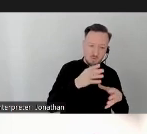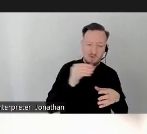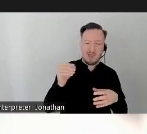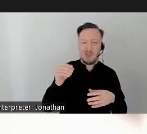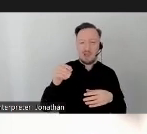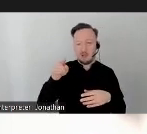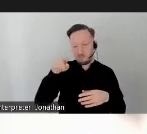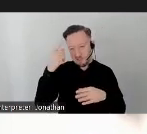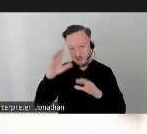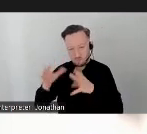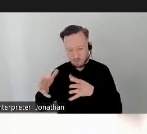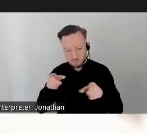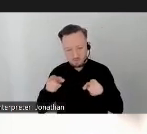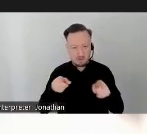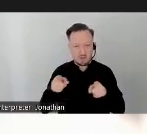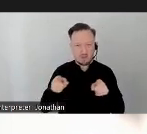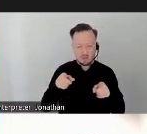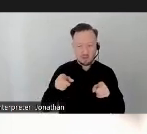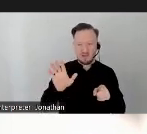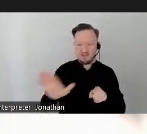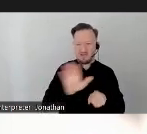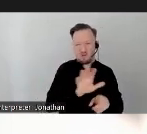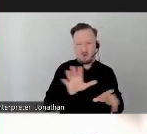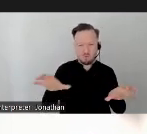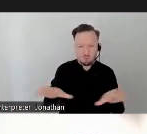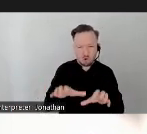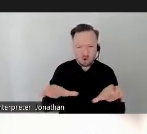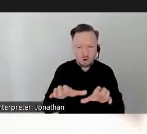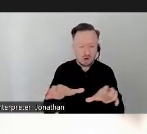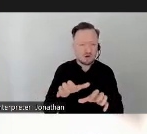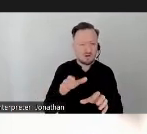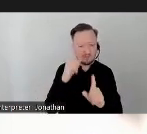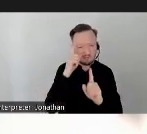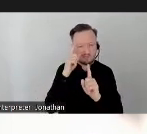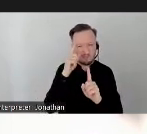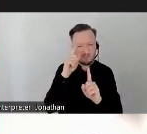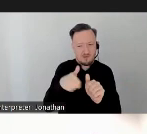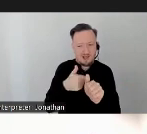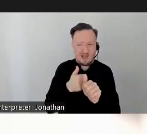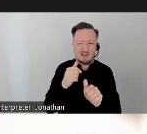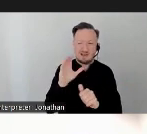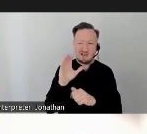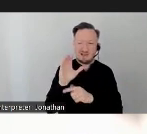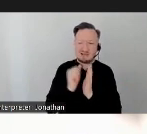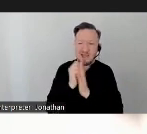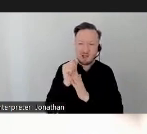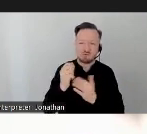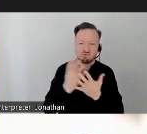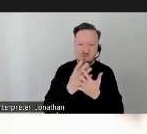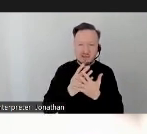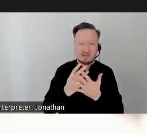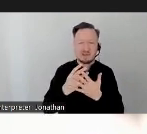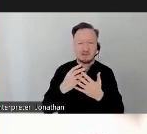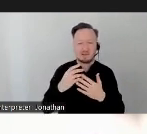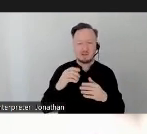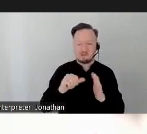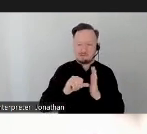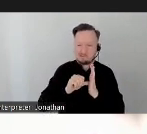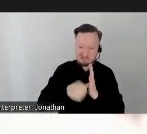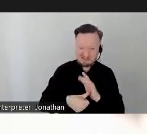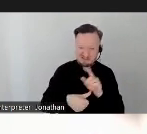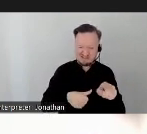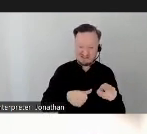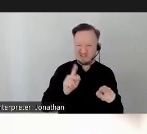groups, for the work that they've been doing around cancer screening and with emphasis on our colorectal kit